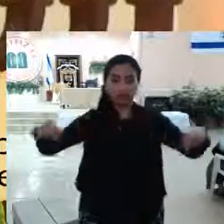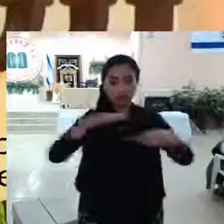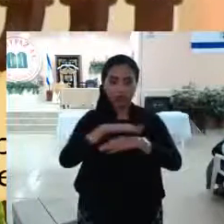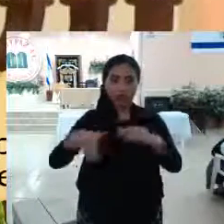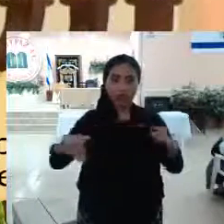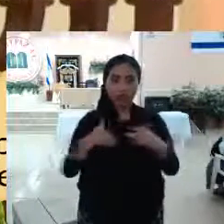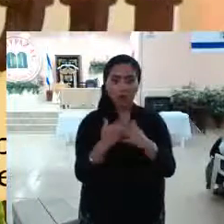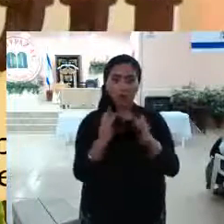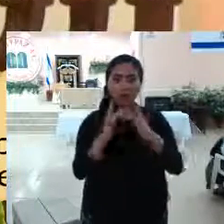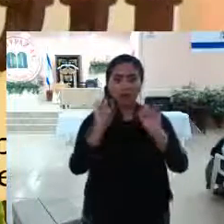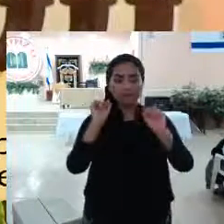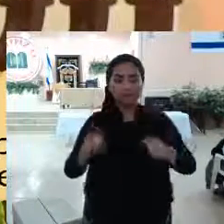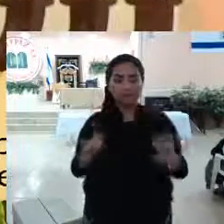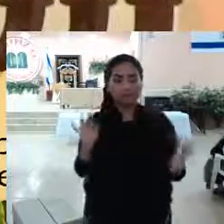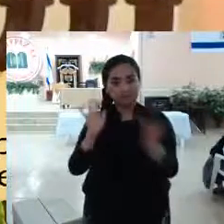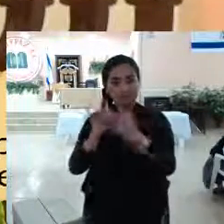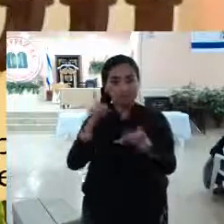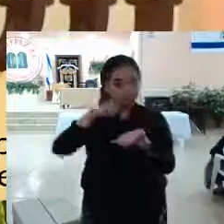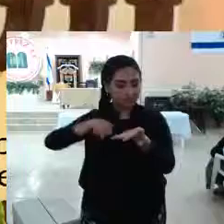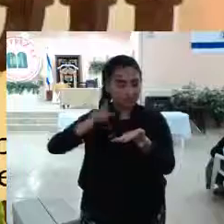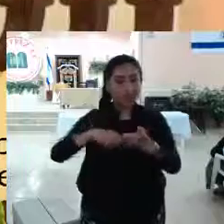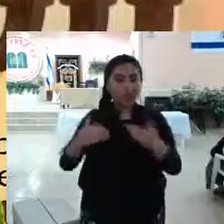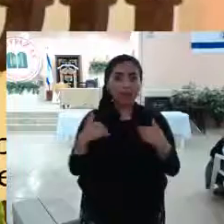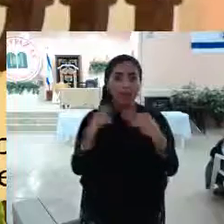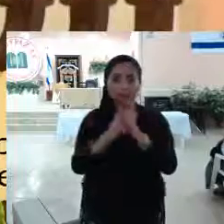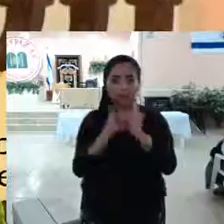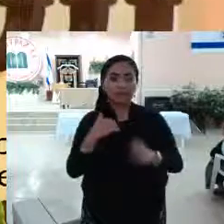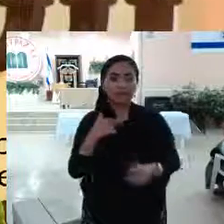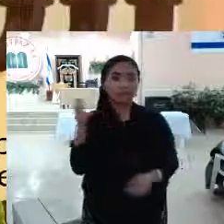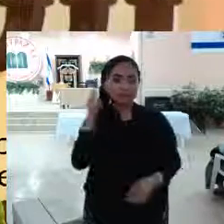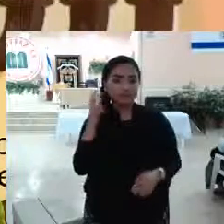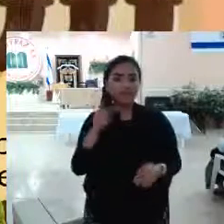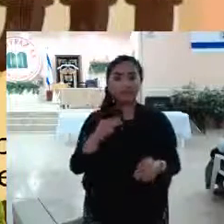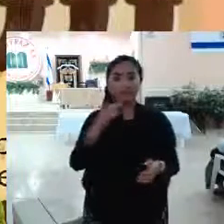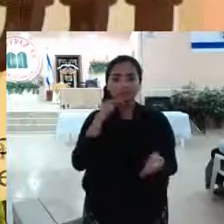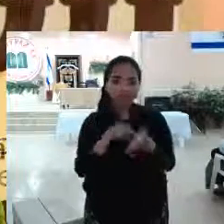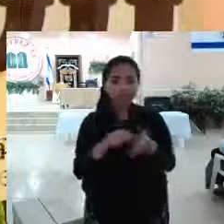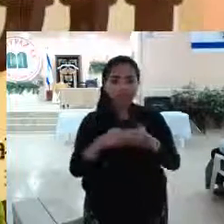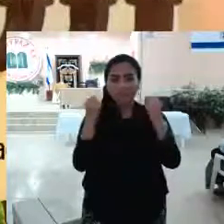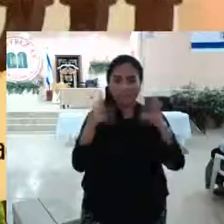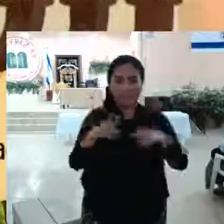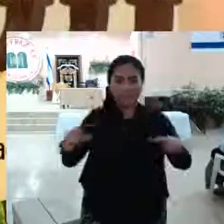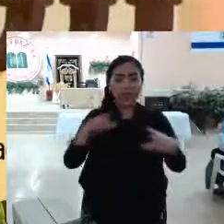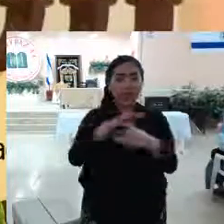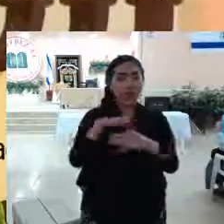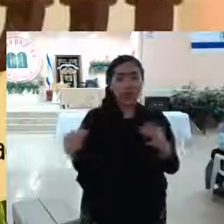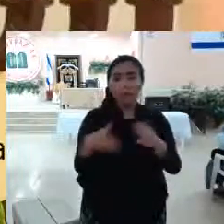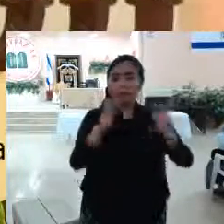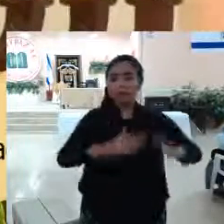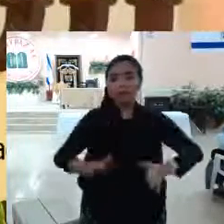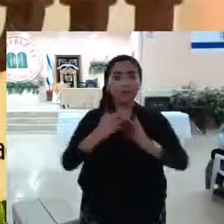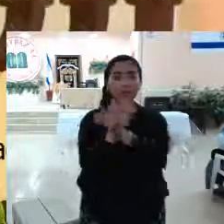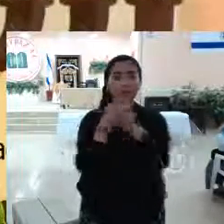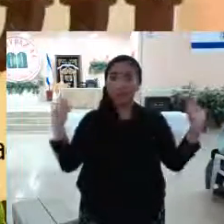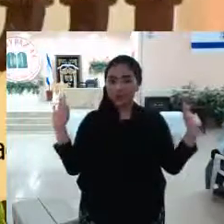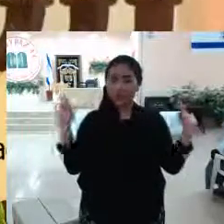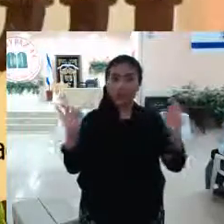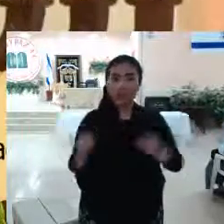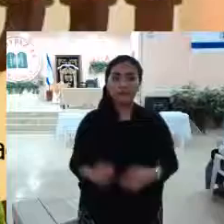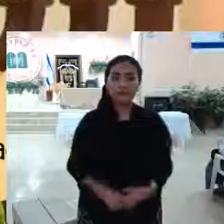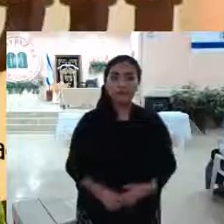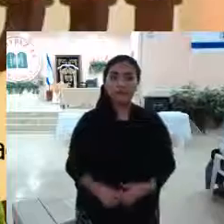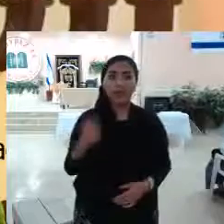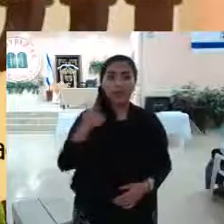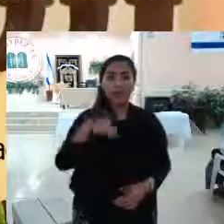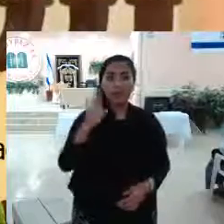on your internet screen que or puede usted websites consultar. that you can check. Hay videos, There are audios videos, y audios, apuntes and en study varios notes idiomas y available in todo el different material languages, es and all the gratuito. material is for